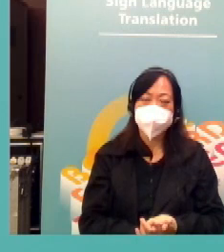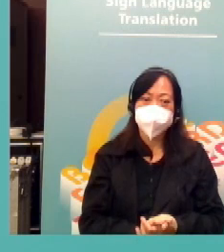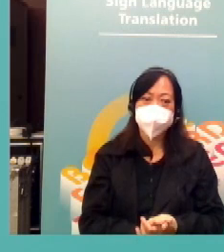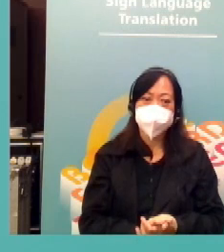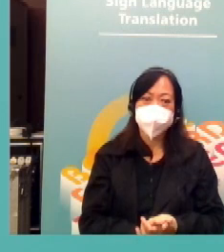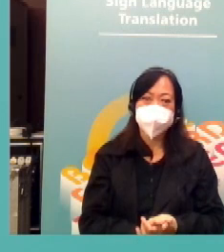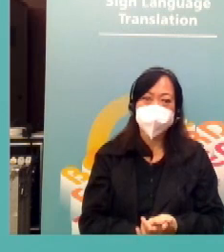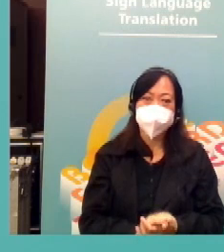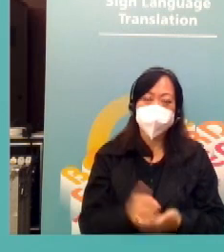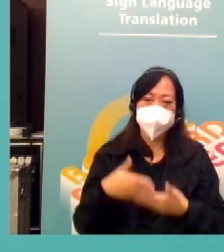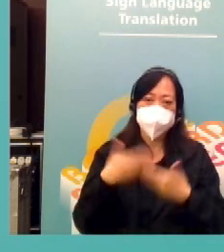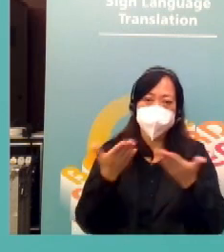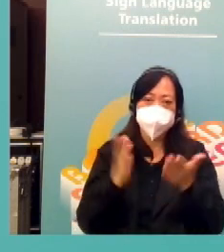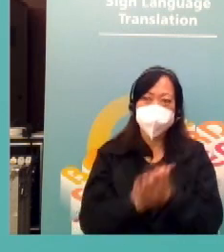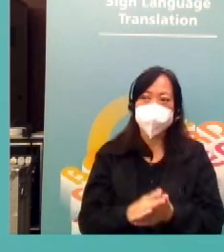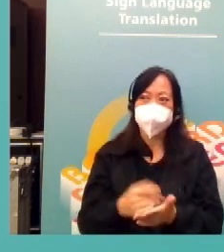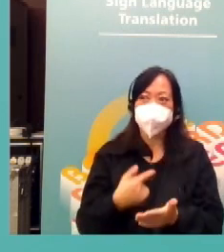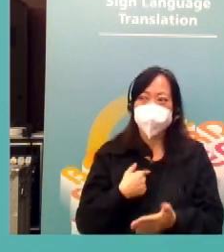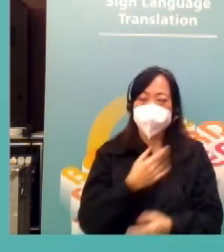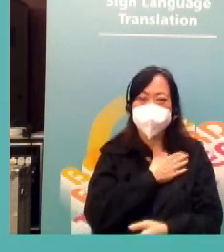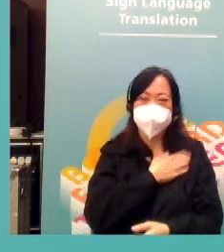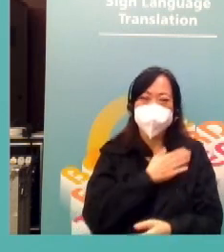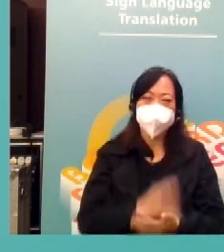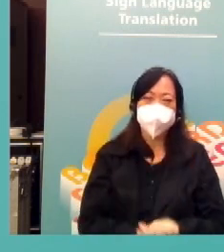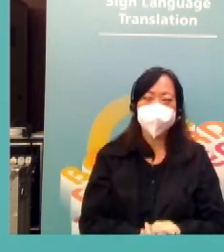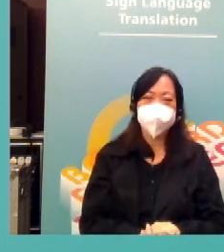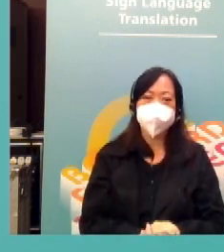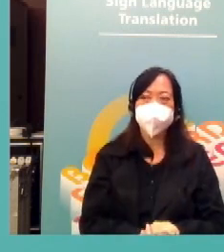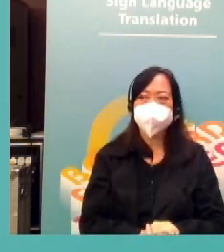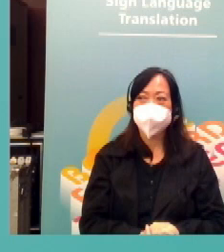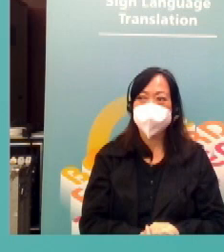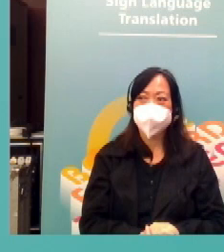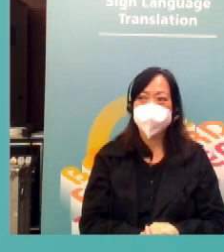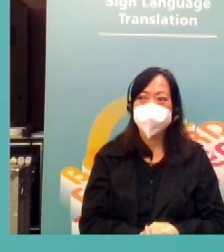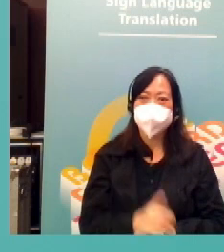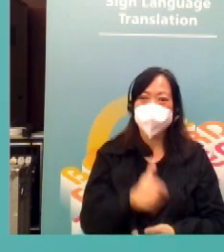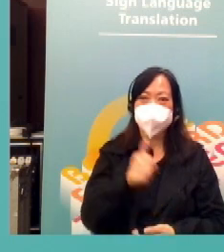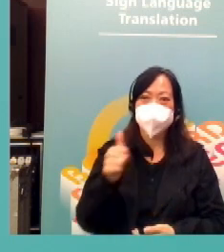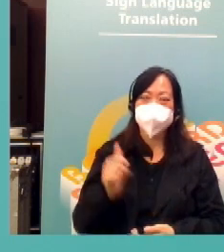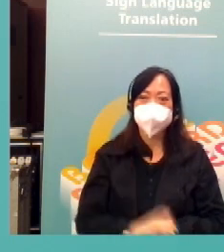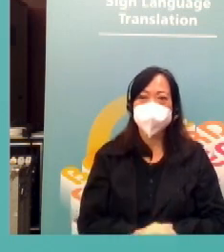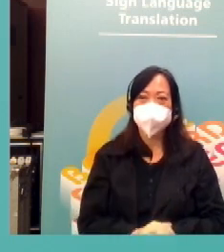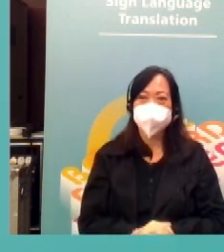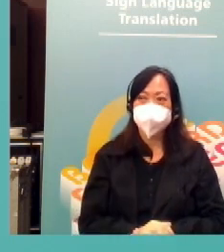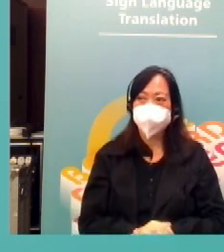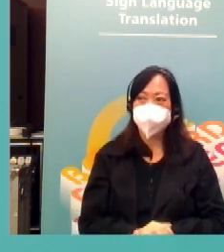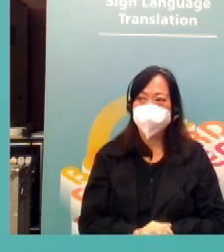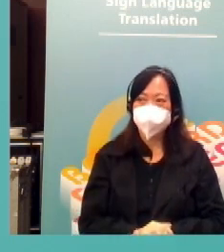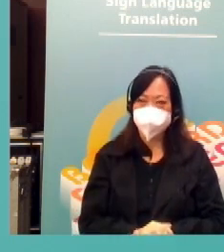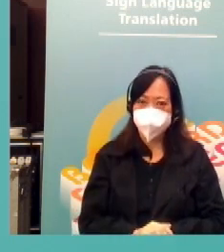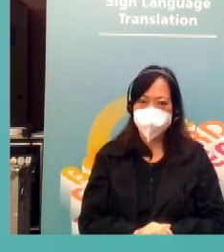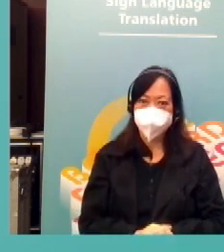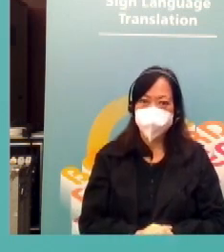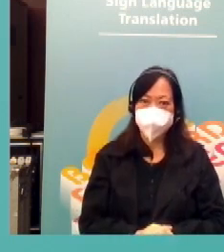there is some good food for thoughts for all of us to think about and move forward. Thank you very much for your participation.